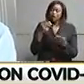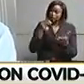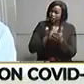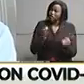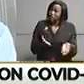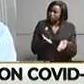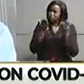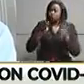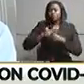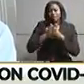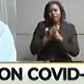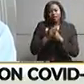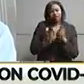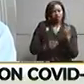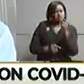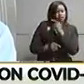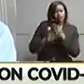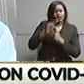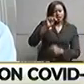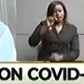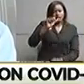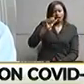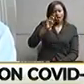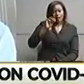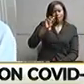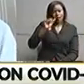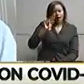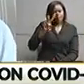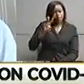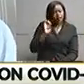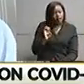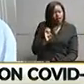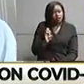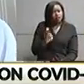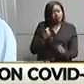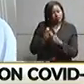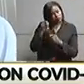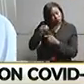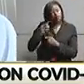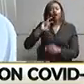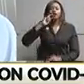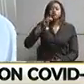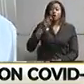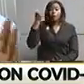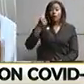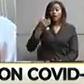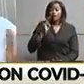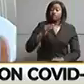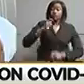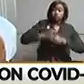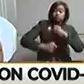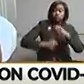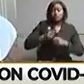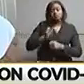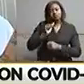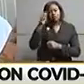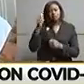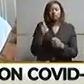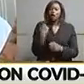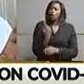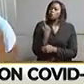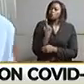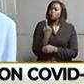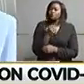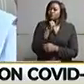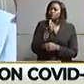of bicycles of Namanve. We may have to bring in, so that may have to be the answer, because with the bicycle you are by yourself. You